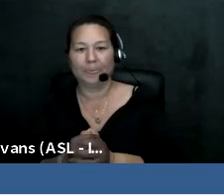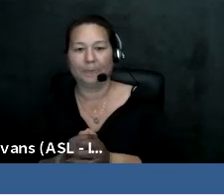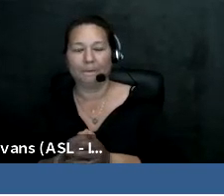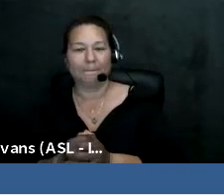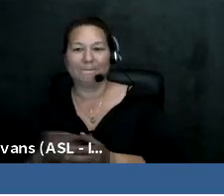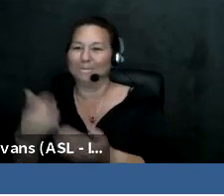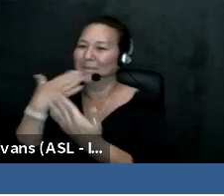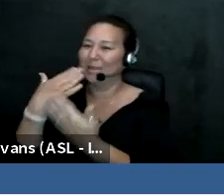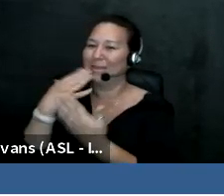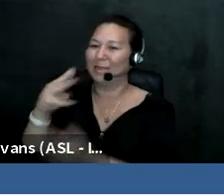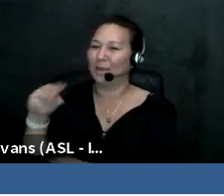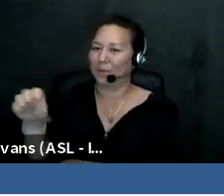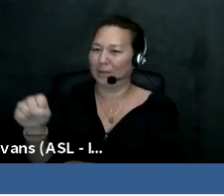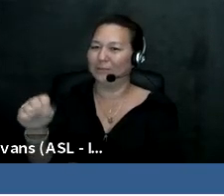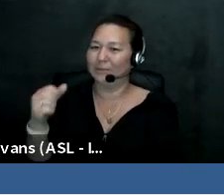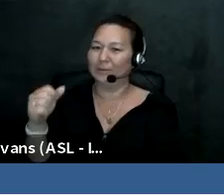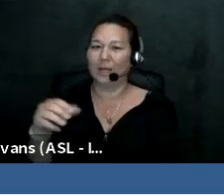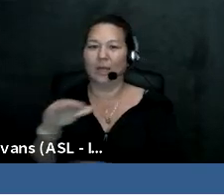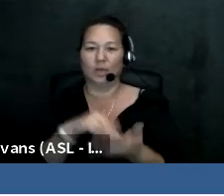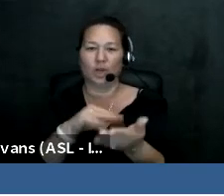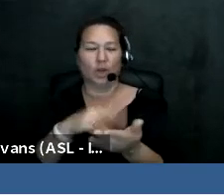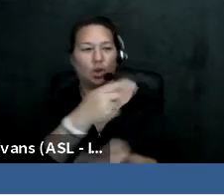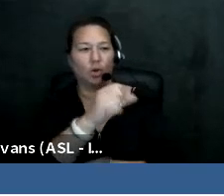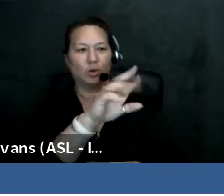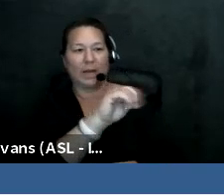Thank you, Dr. Moss. Dr. Hernandez?